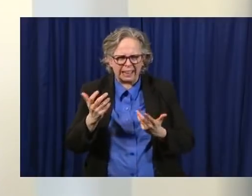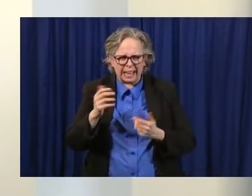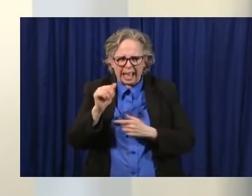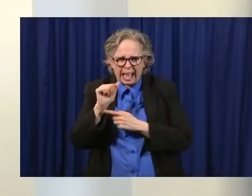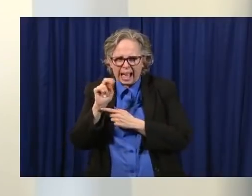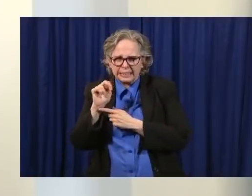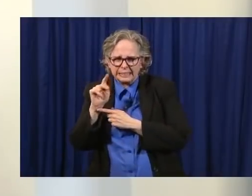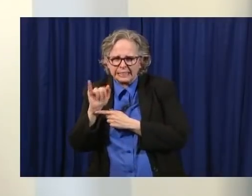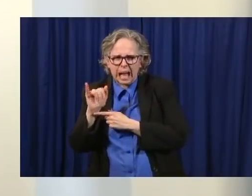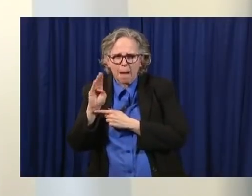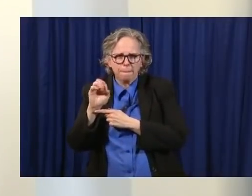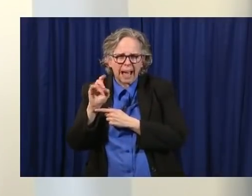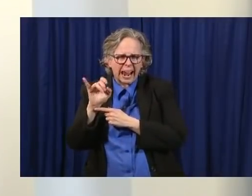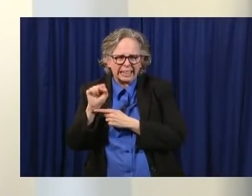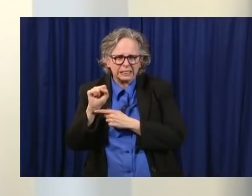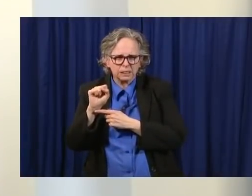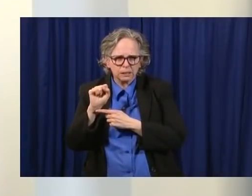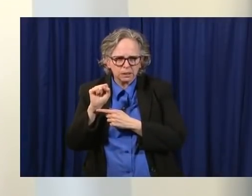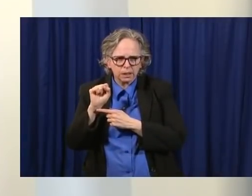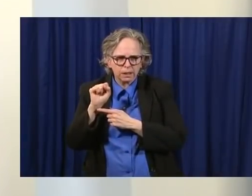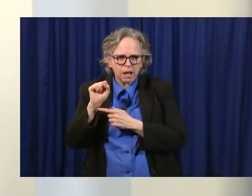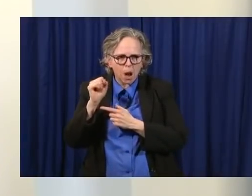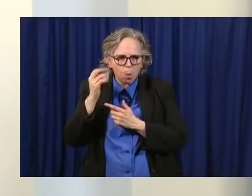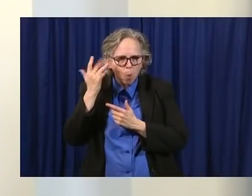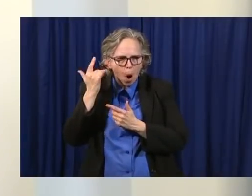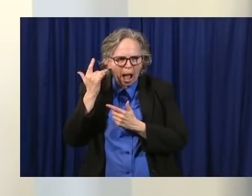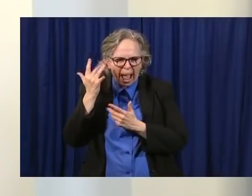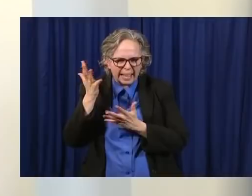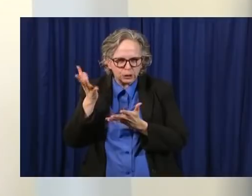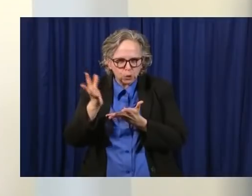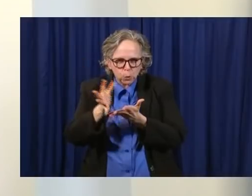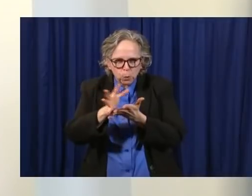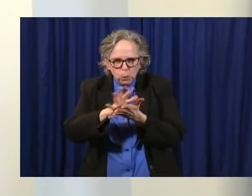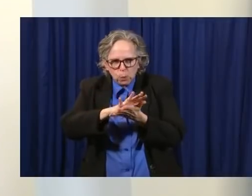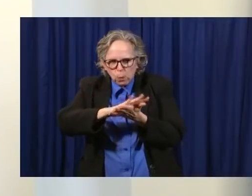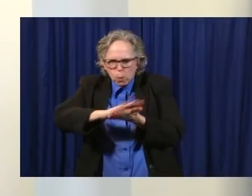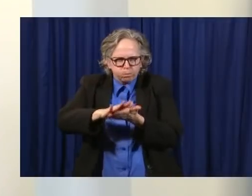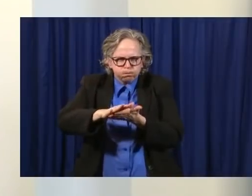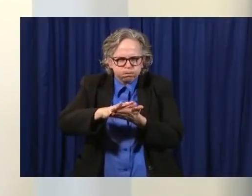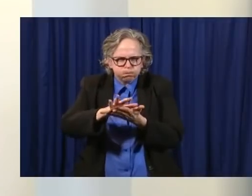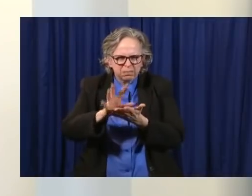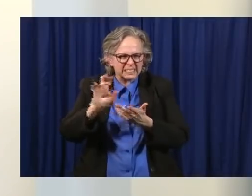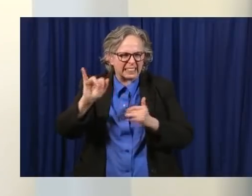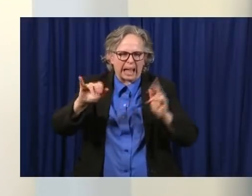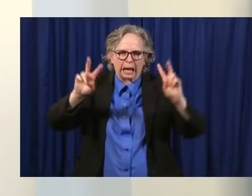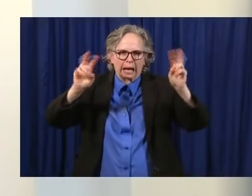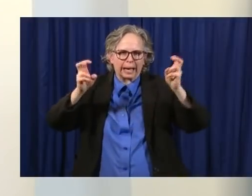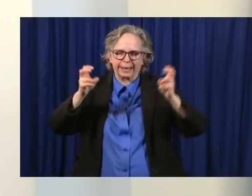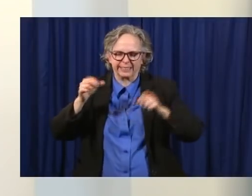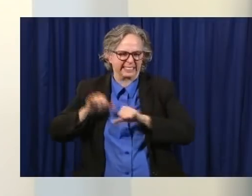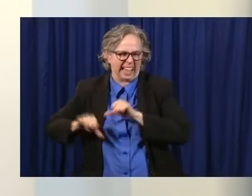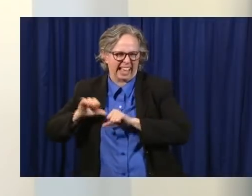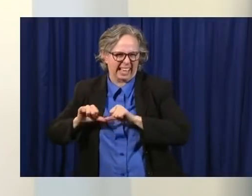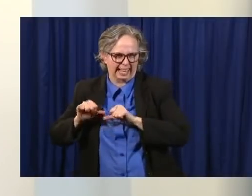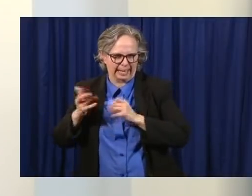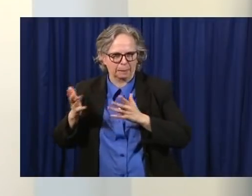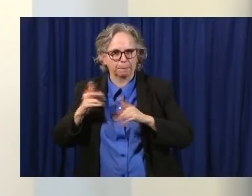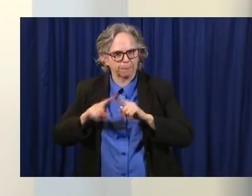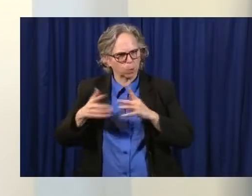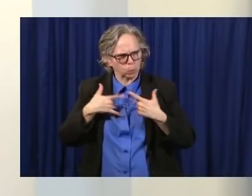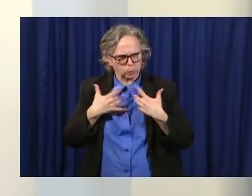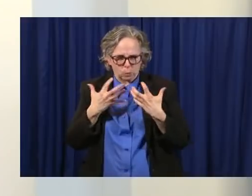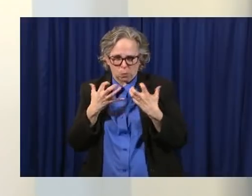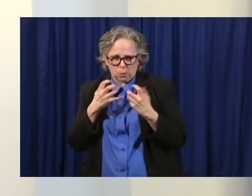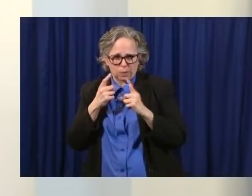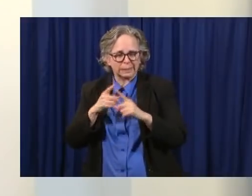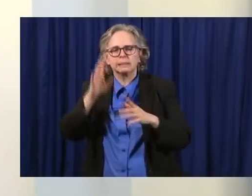geeky science, which I love getting into, but for viewers at home, you know, it's the same thing we're testing in hospitals on